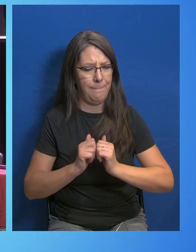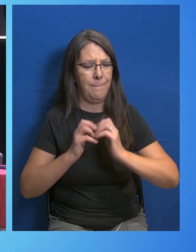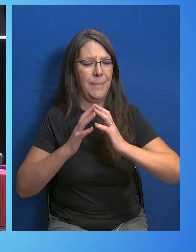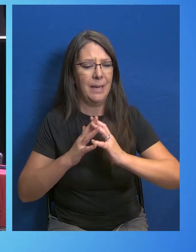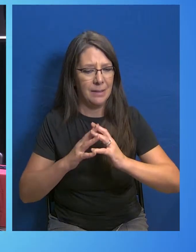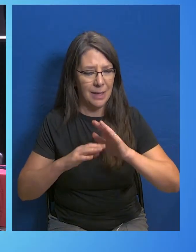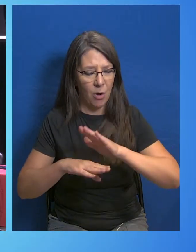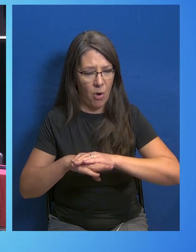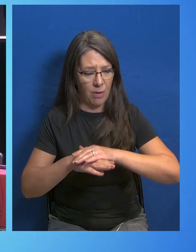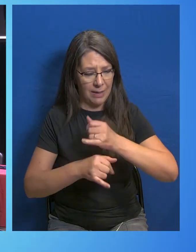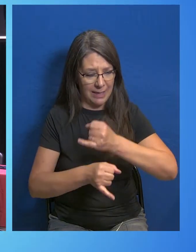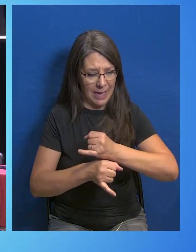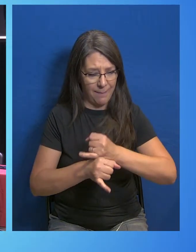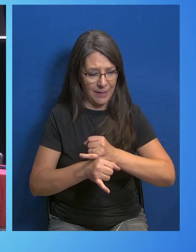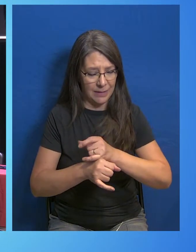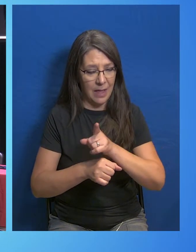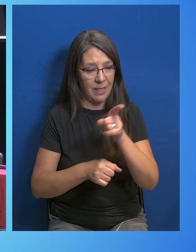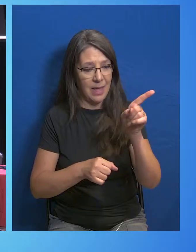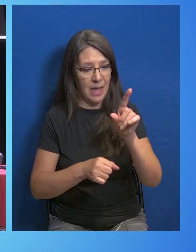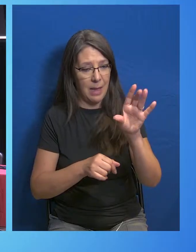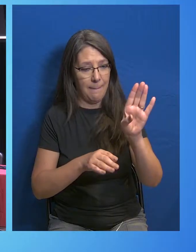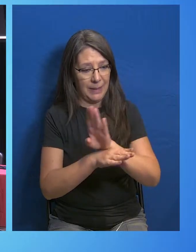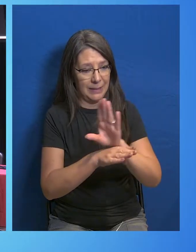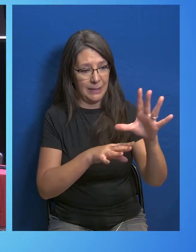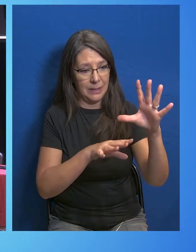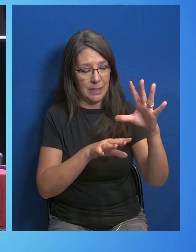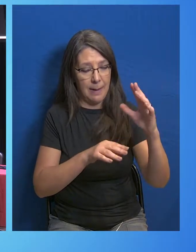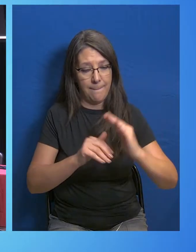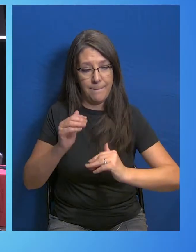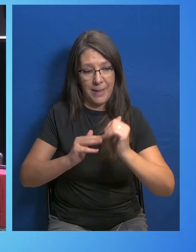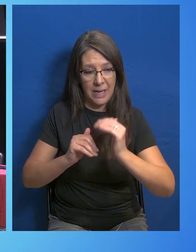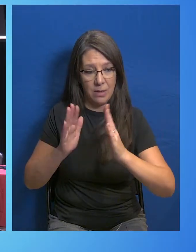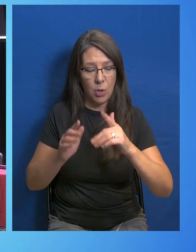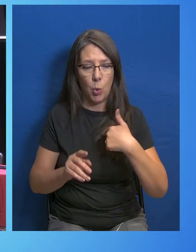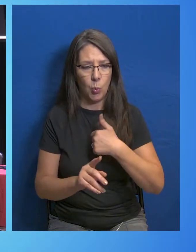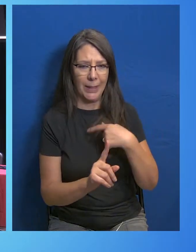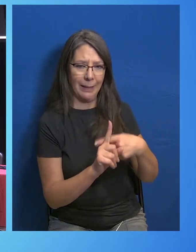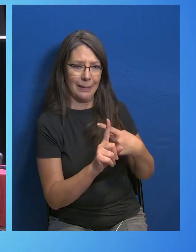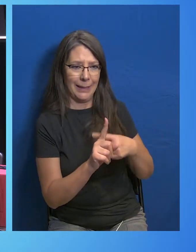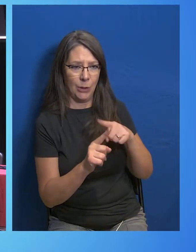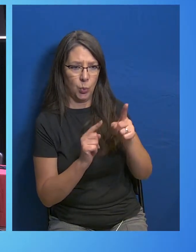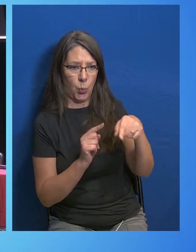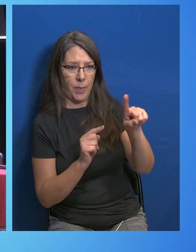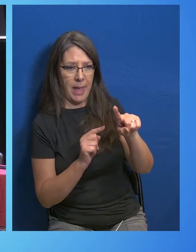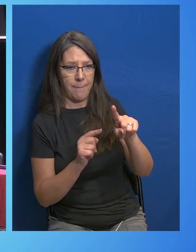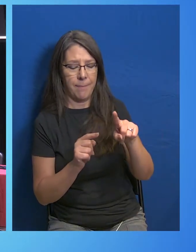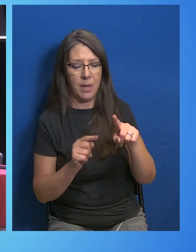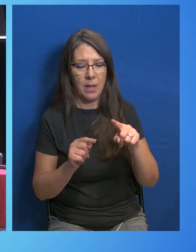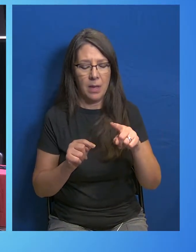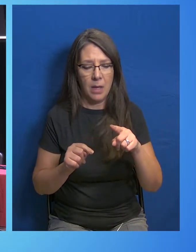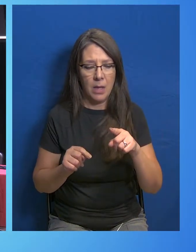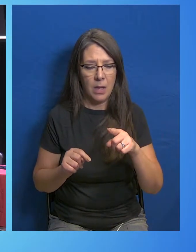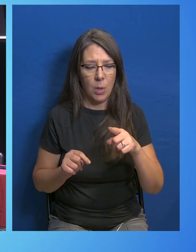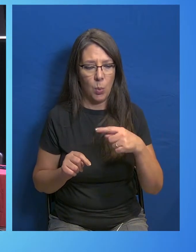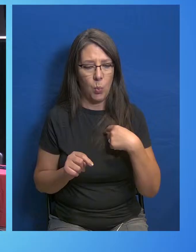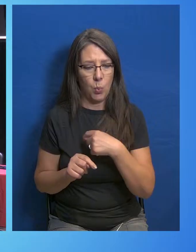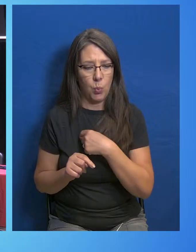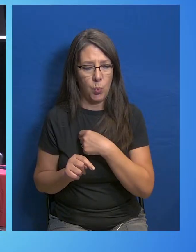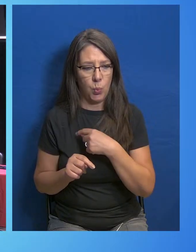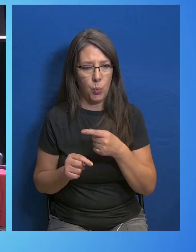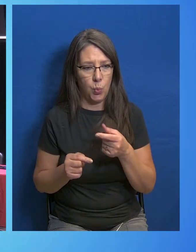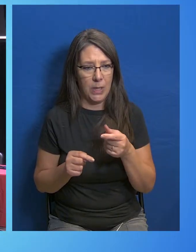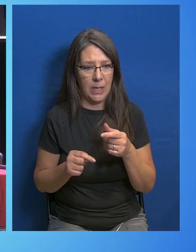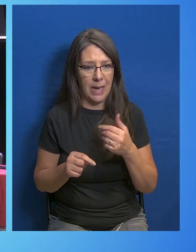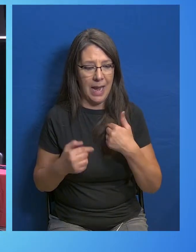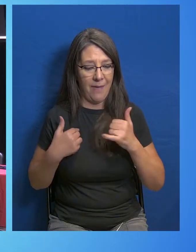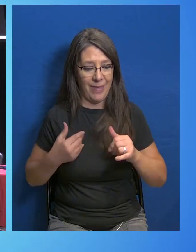some entity, then we would lease back from them, but continuing to maintain this campus as the ground upon which it's